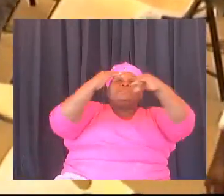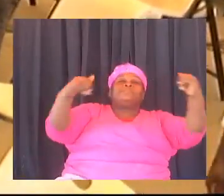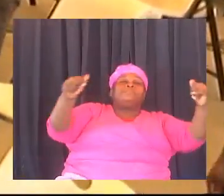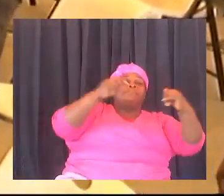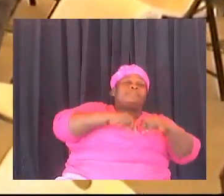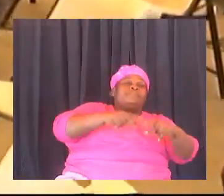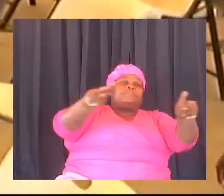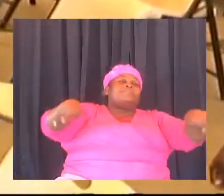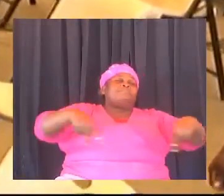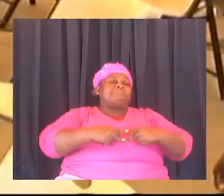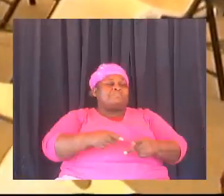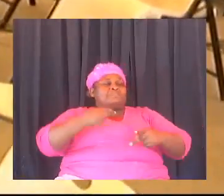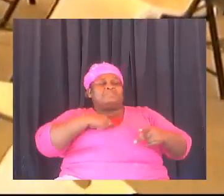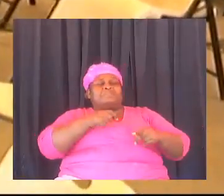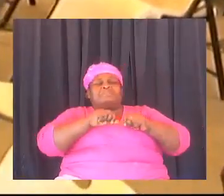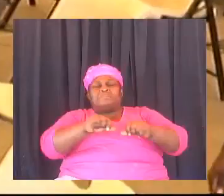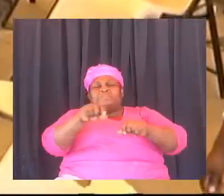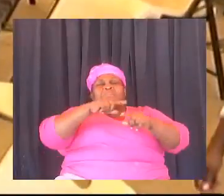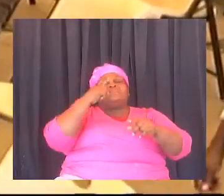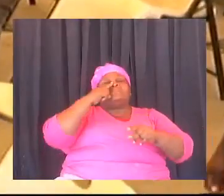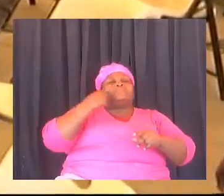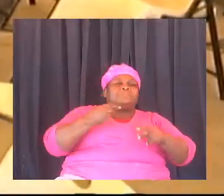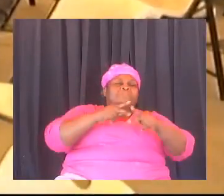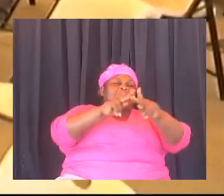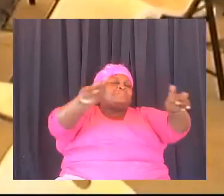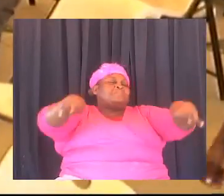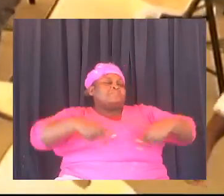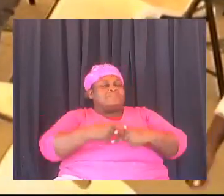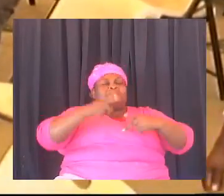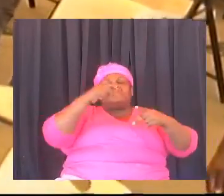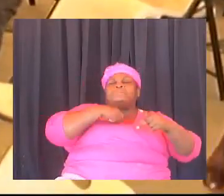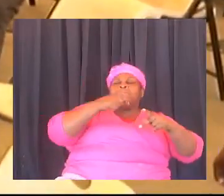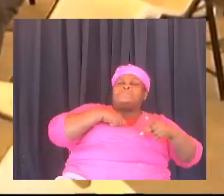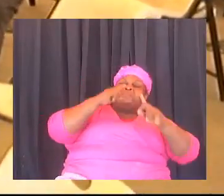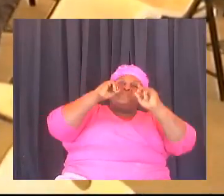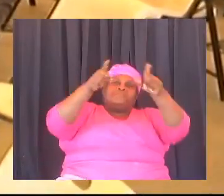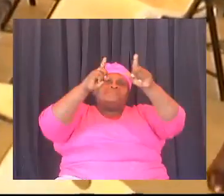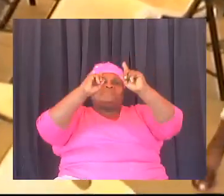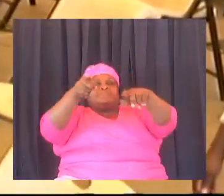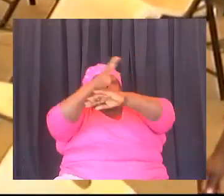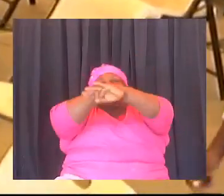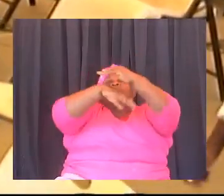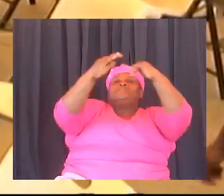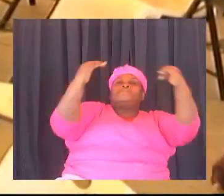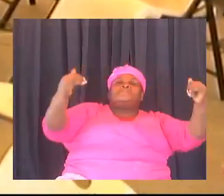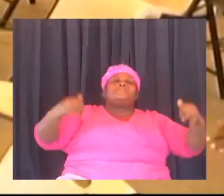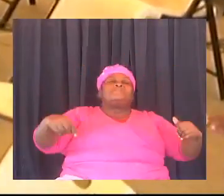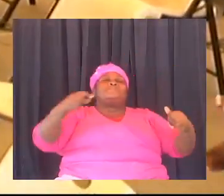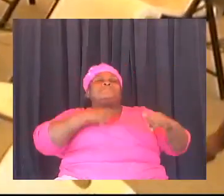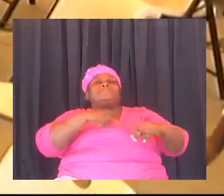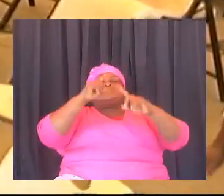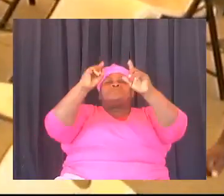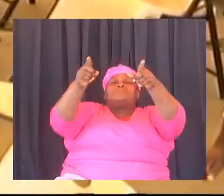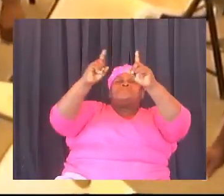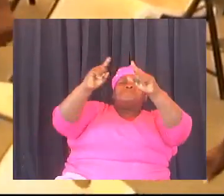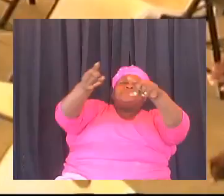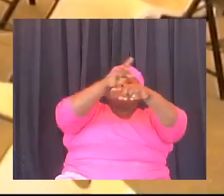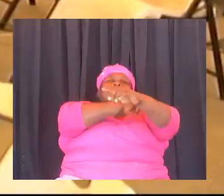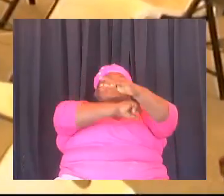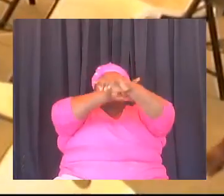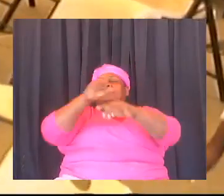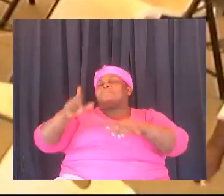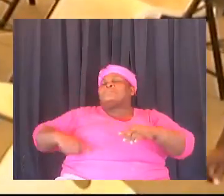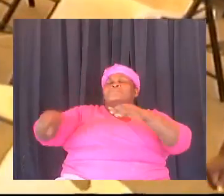heavenly place. I can remain in this lonely place. I'm bound for higher ground. I'm bound,